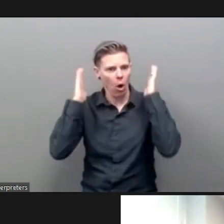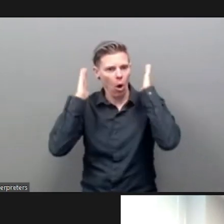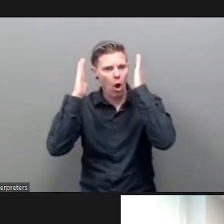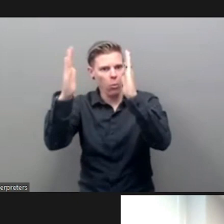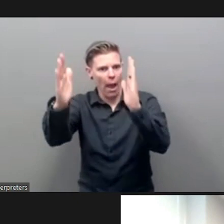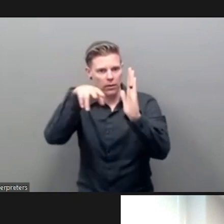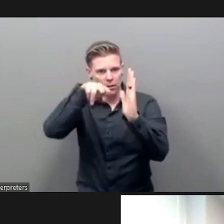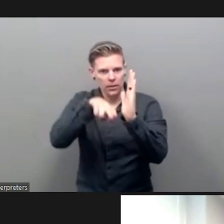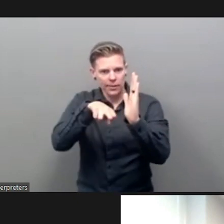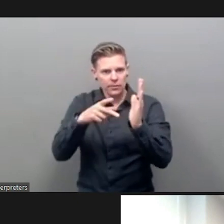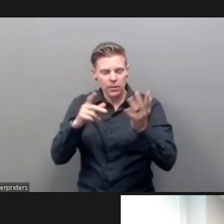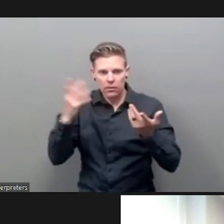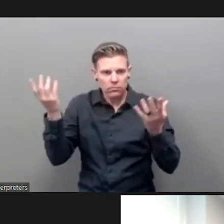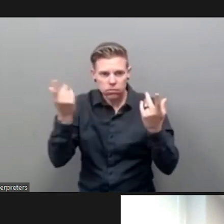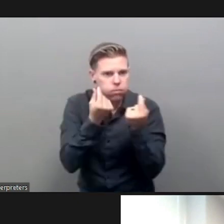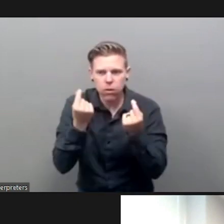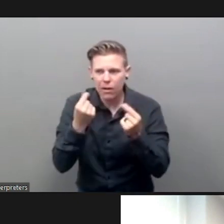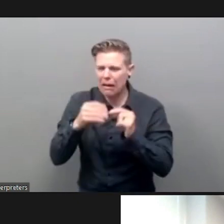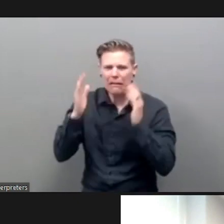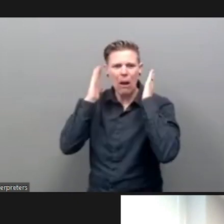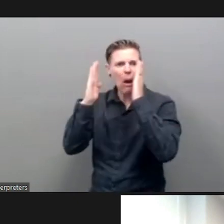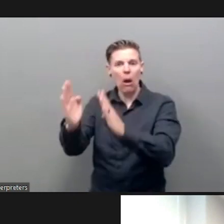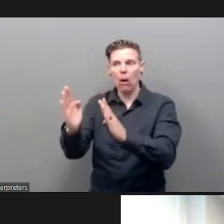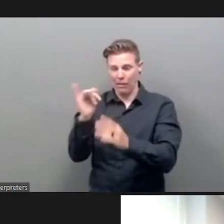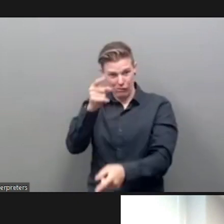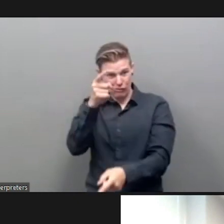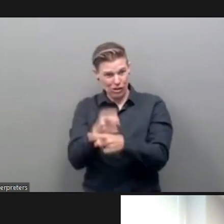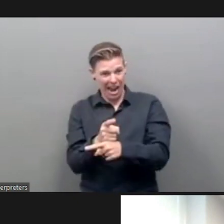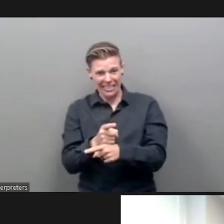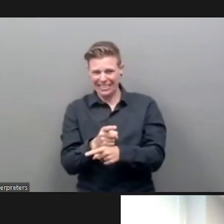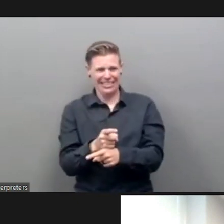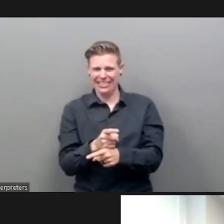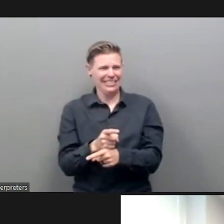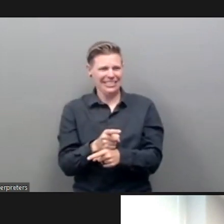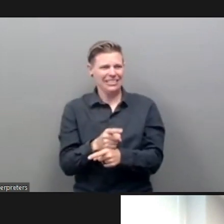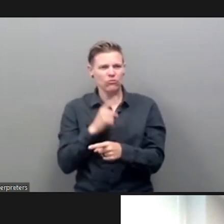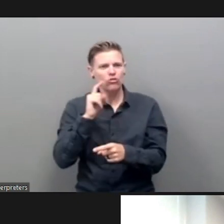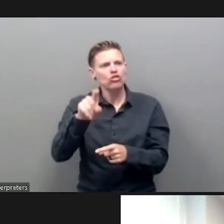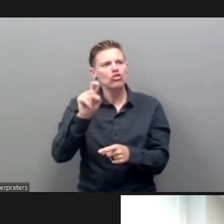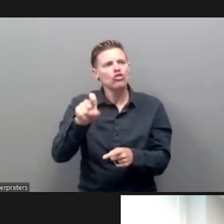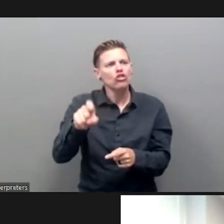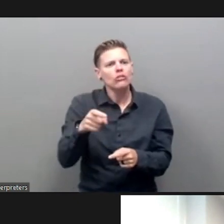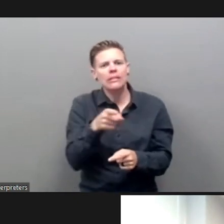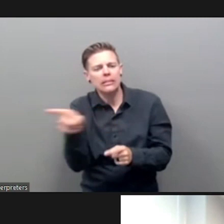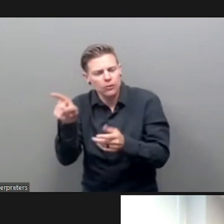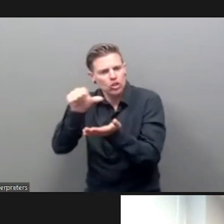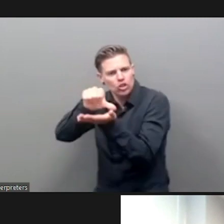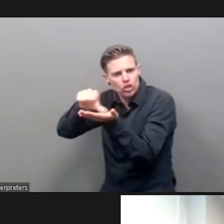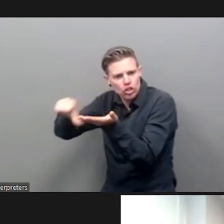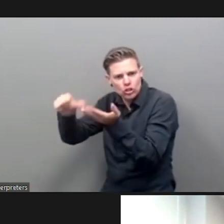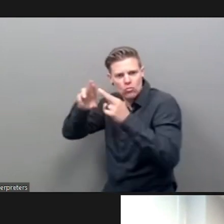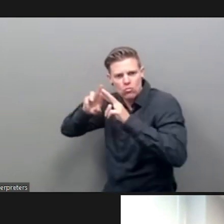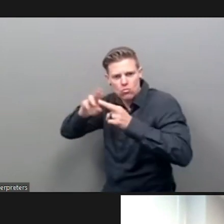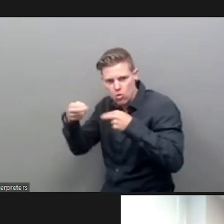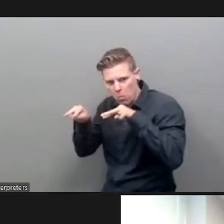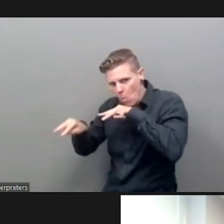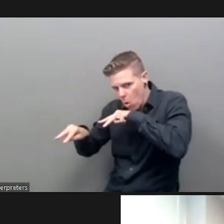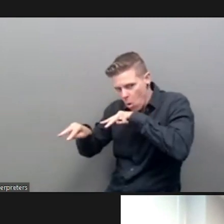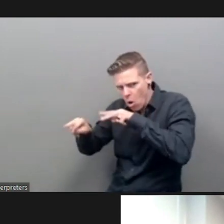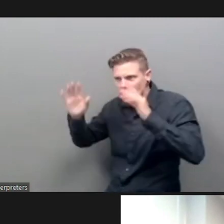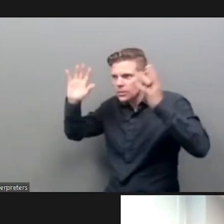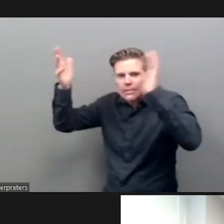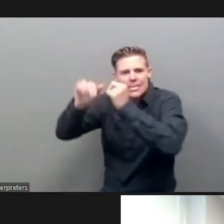low blood pressure device outside of an operating room, for example. When those things are going on, like that was in a cath lab,